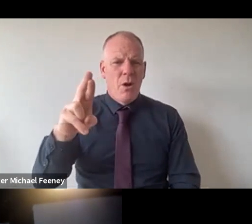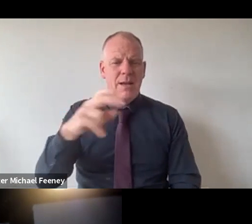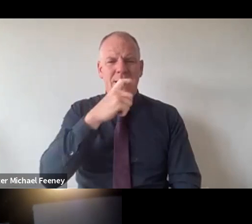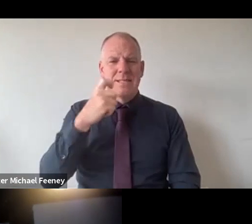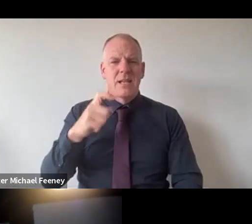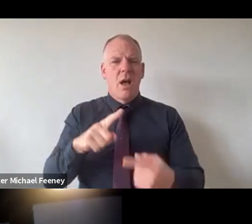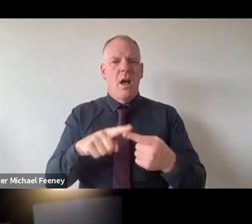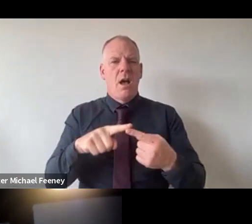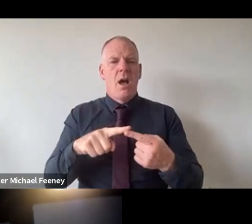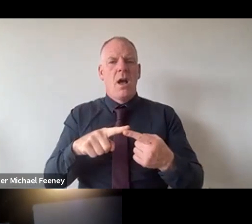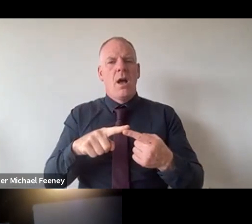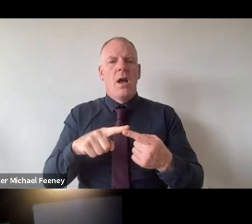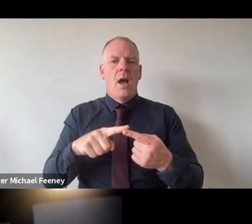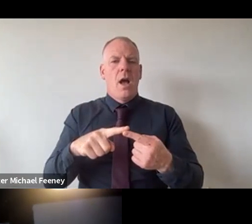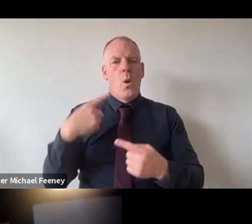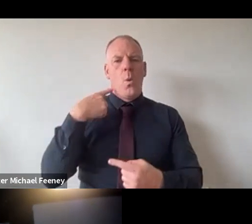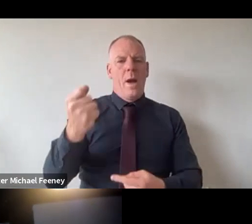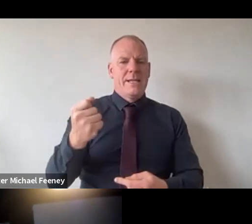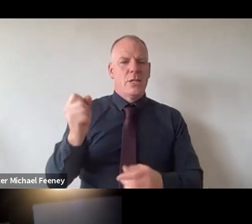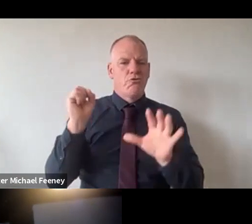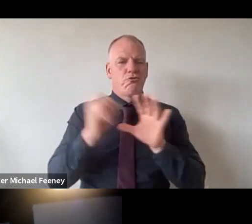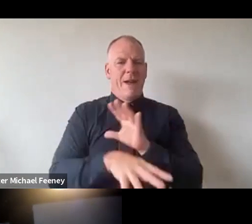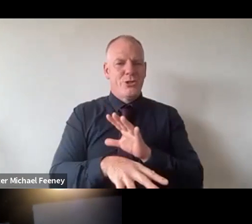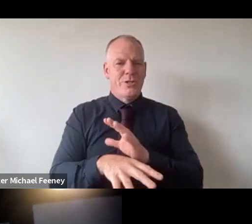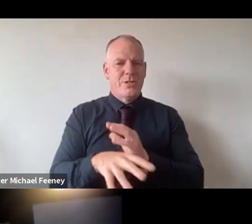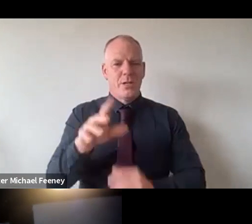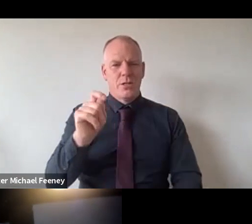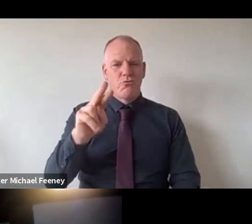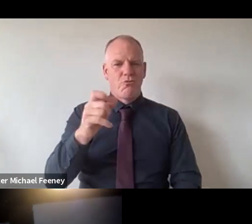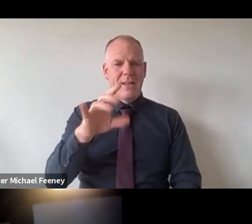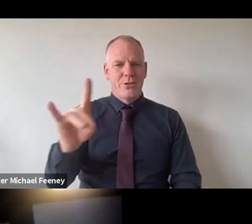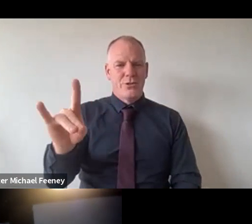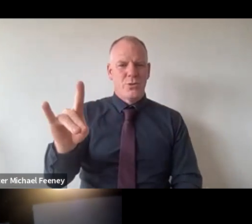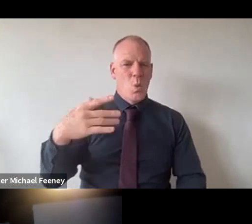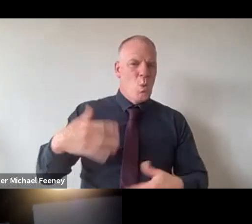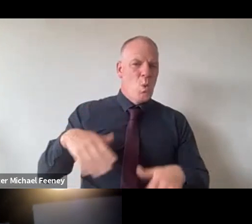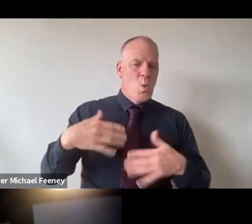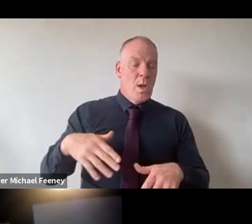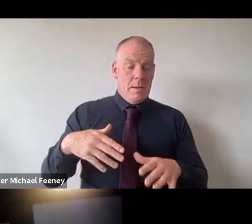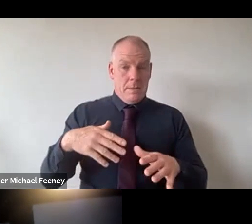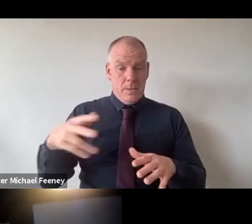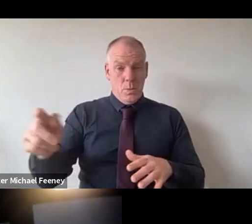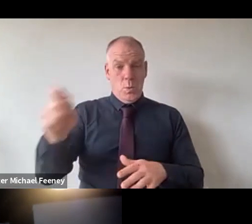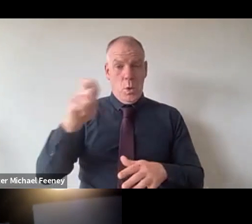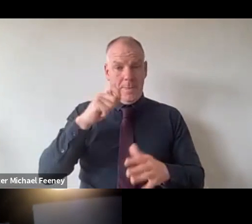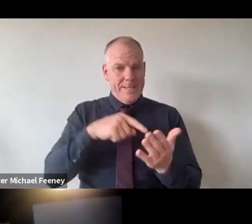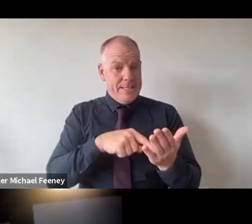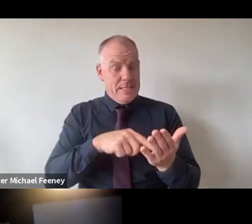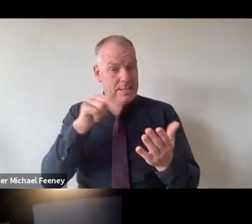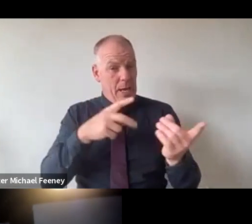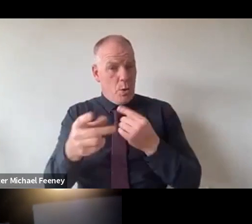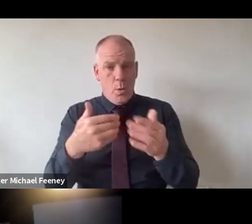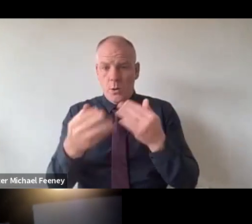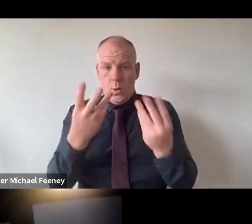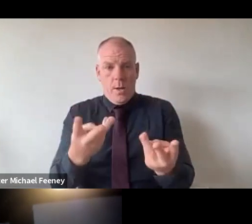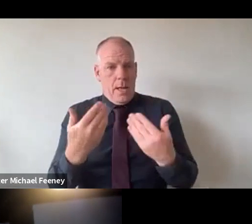then saying it's our version of white trash. Now, when I got that, he said to me, look, you can do what you want with this.